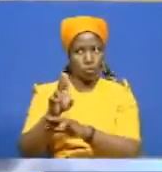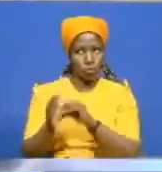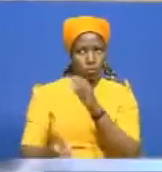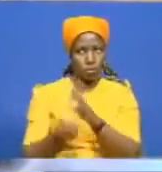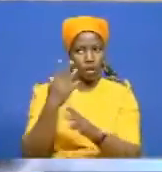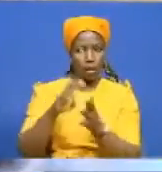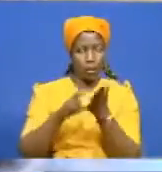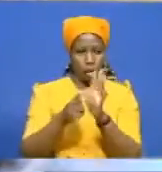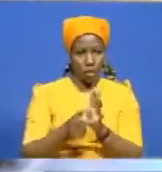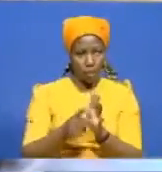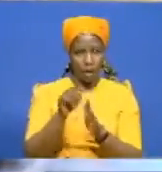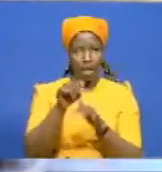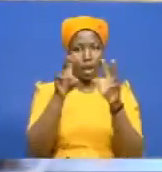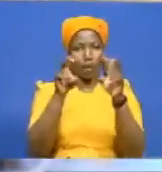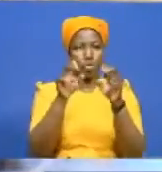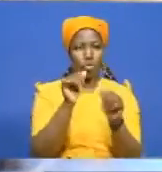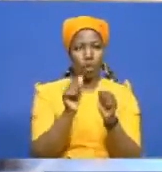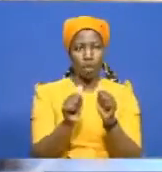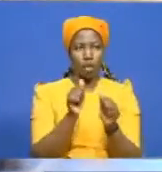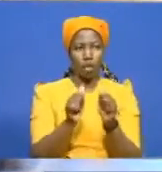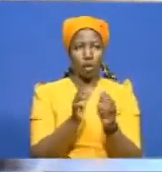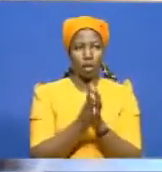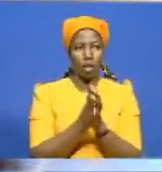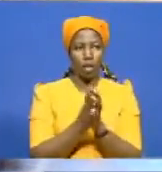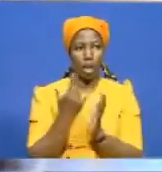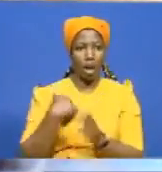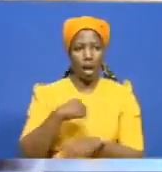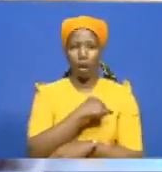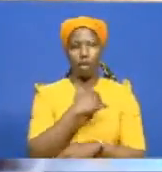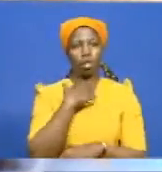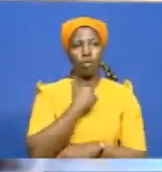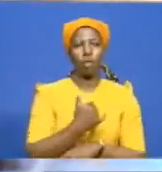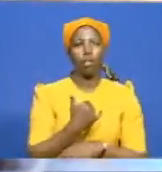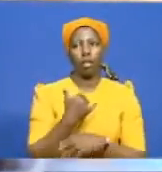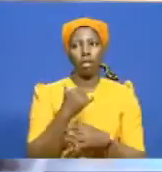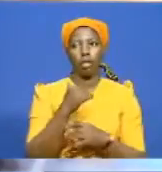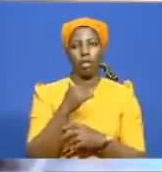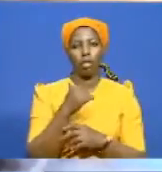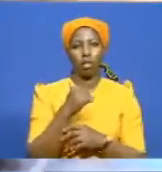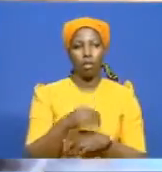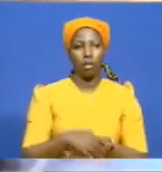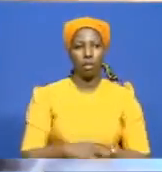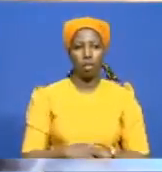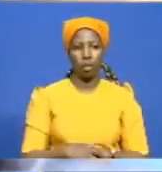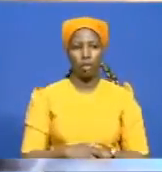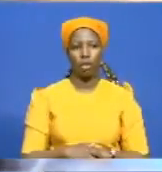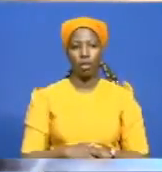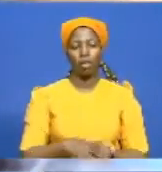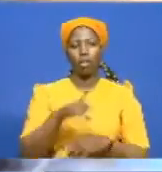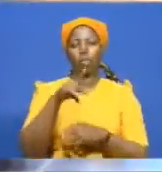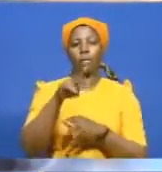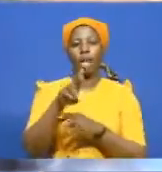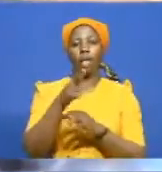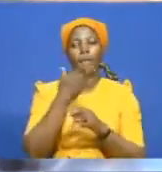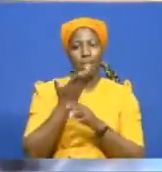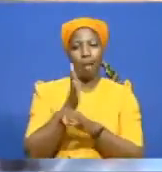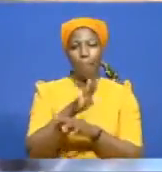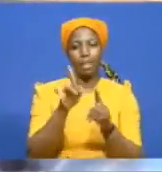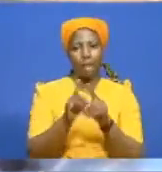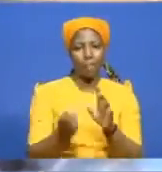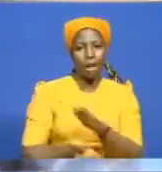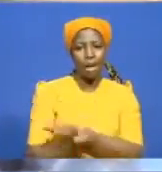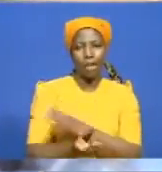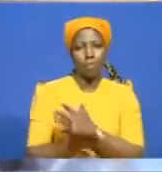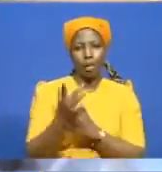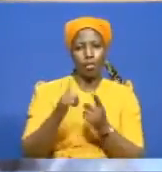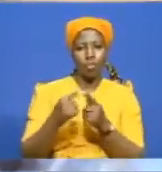midway. These are issues that we would want the peers to be able to respond and explain to us